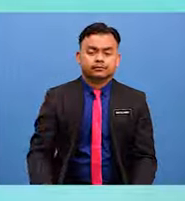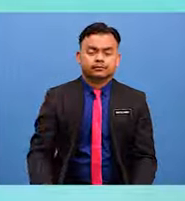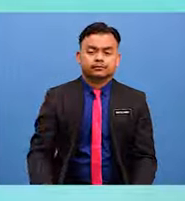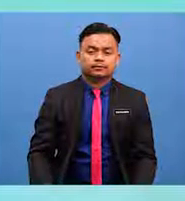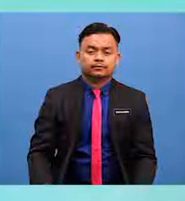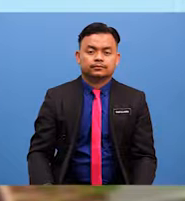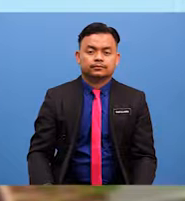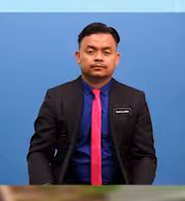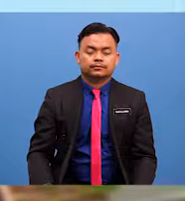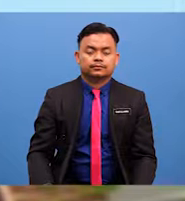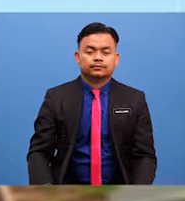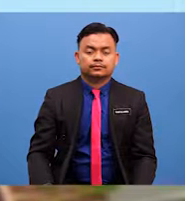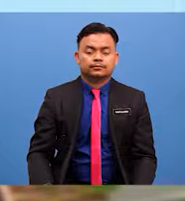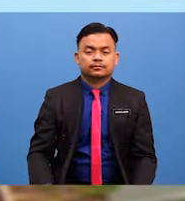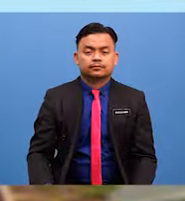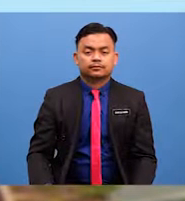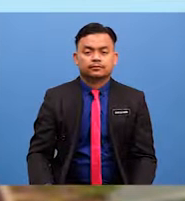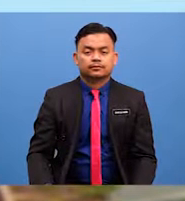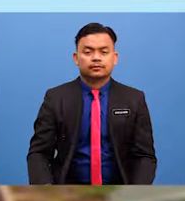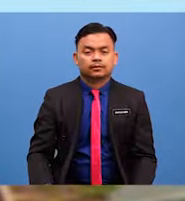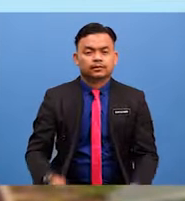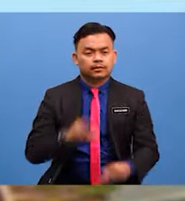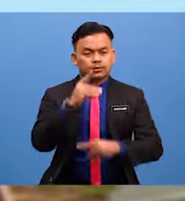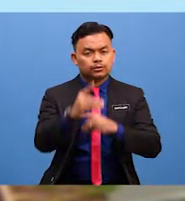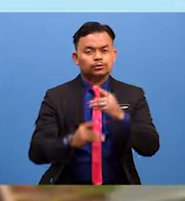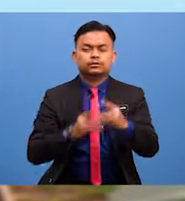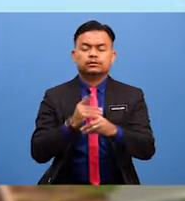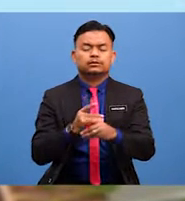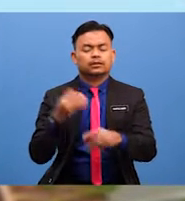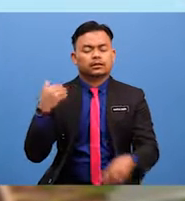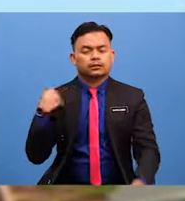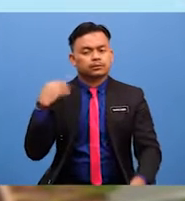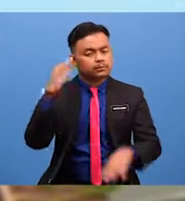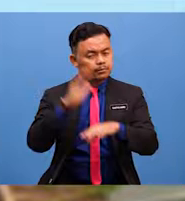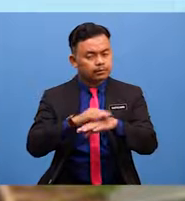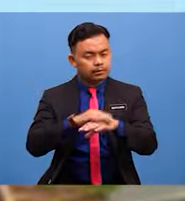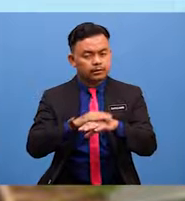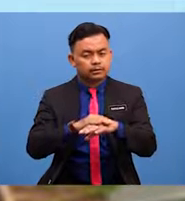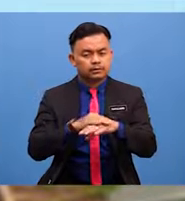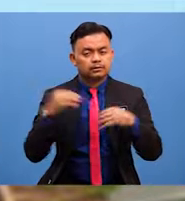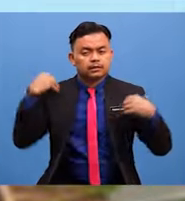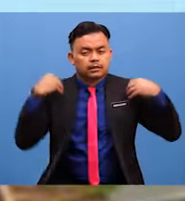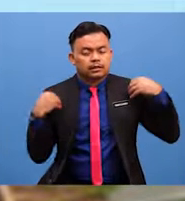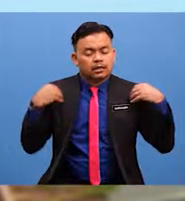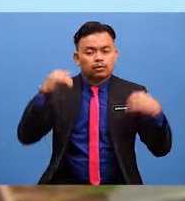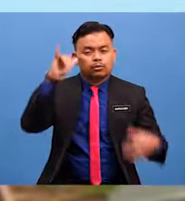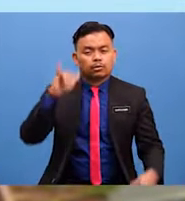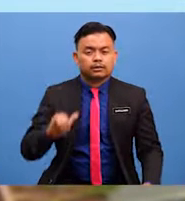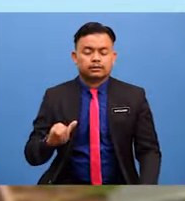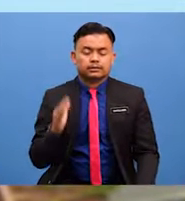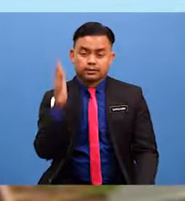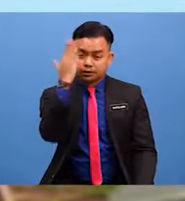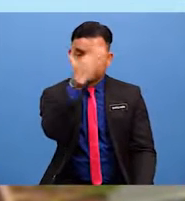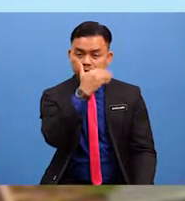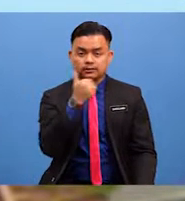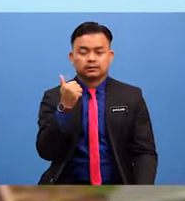Elephants. The Earth is home to lots of wonderful wildlife, but sadly, some species that